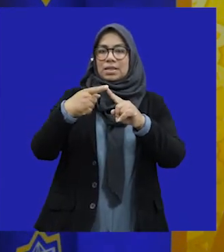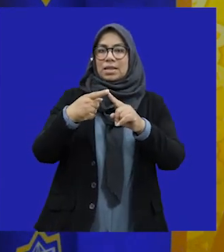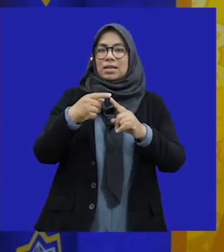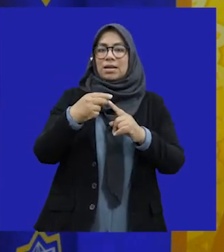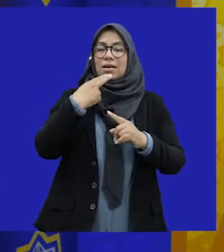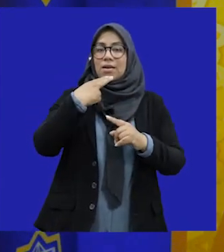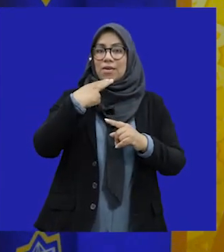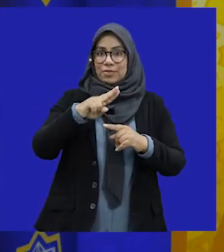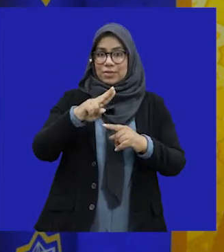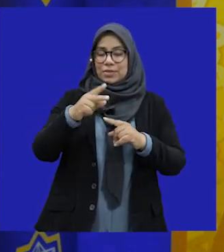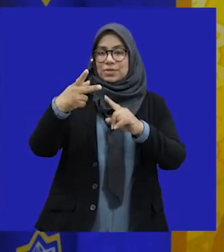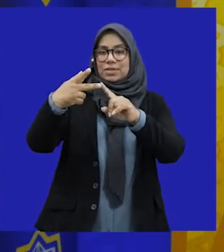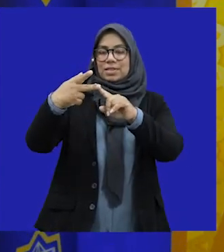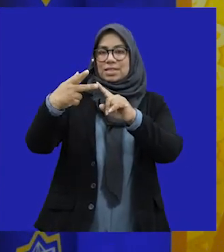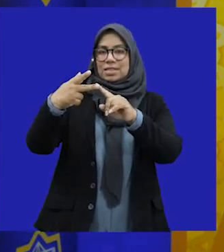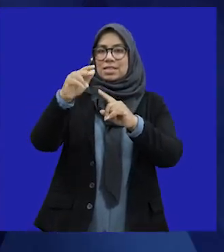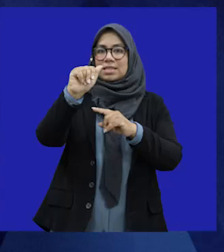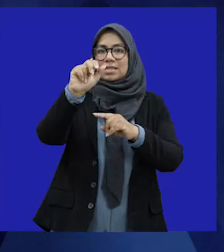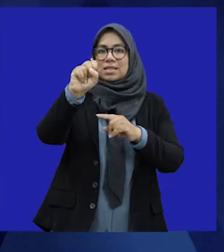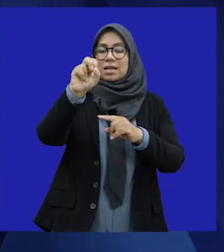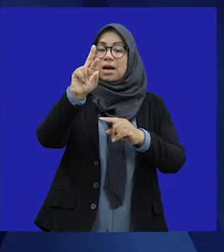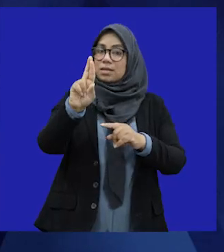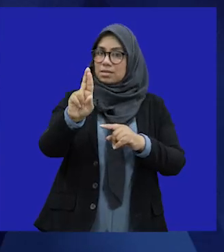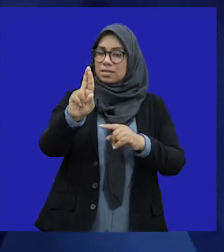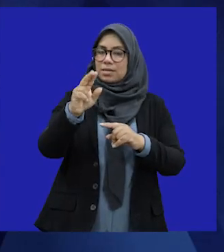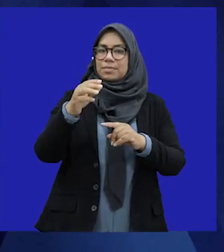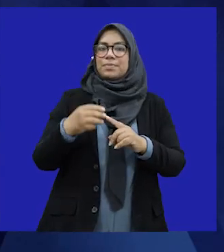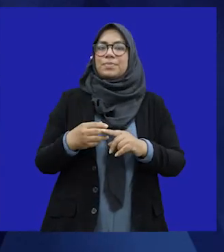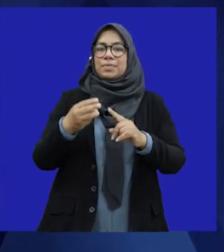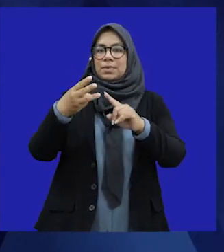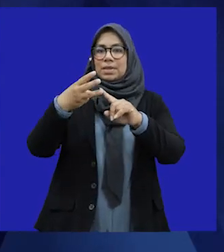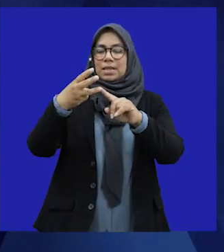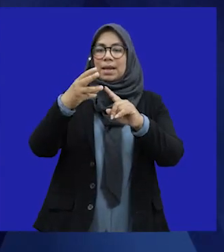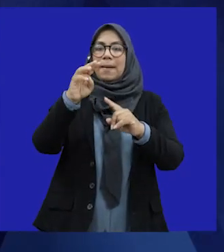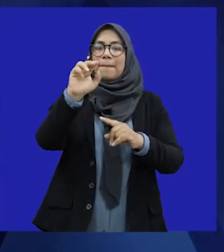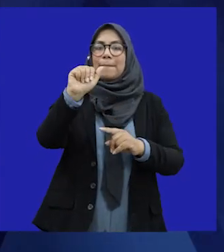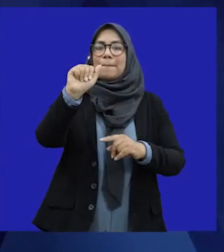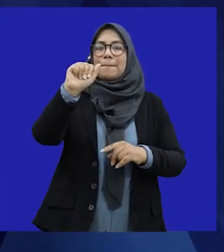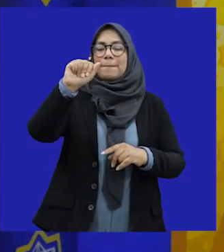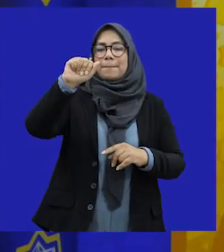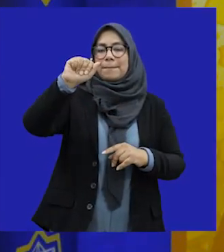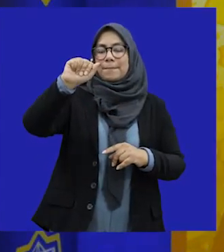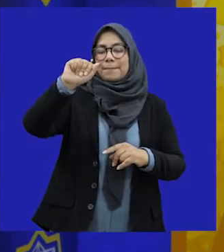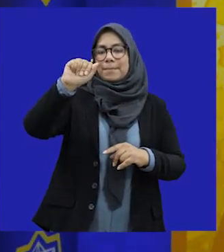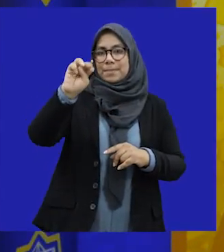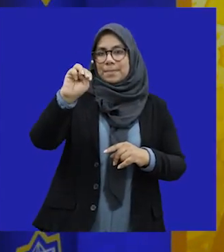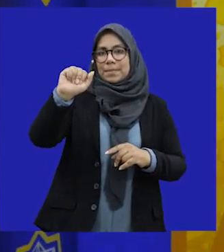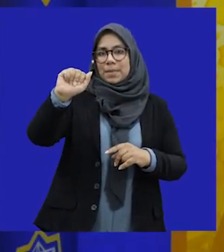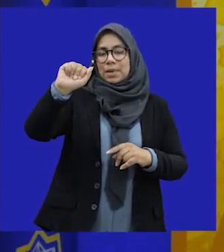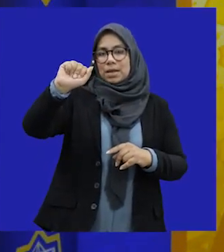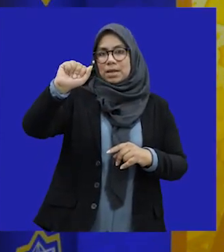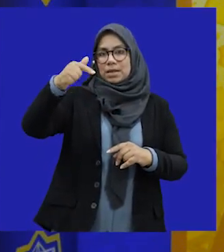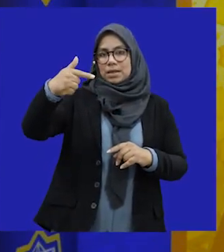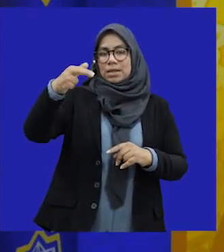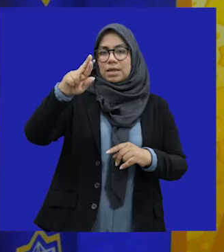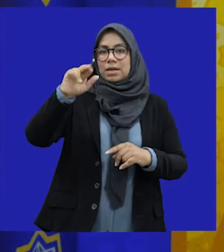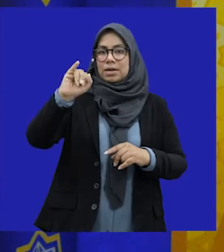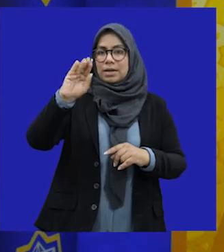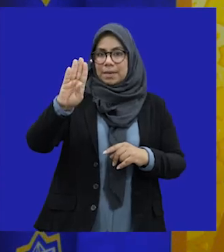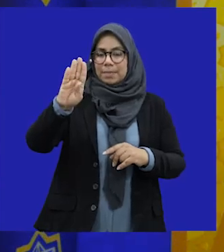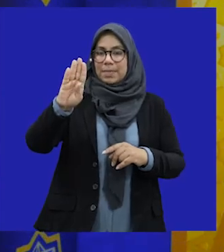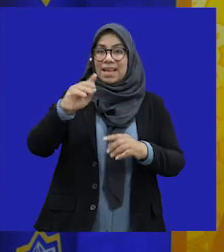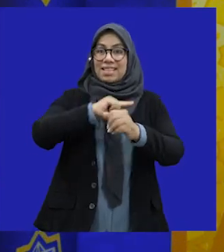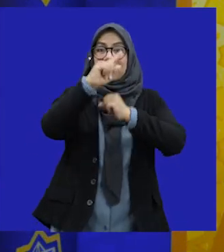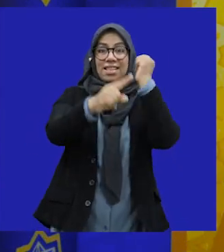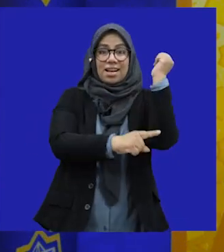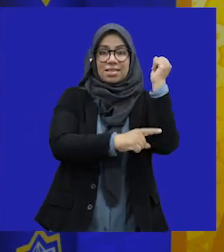Number 3 is the Asr prayer. Number 4 is the Maghrib prayer. Or the last prayer is the